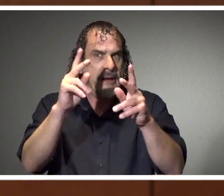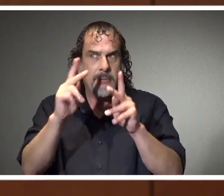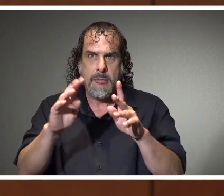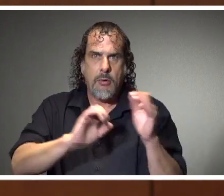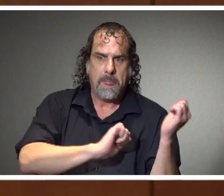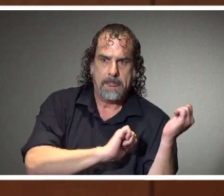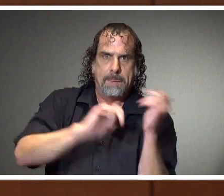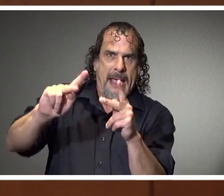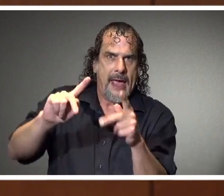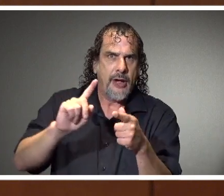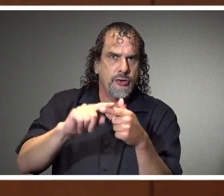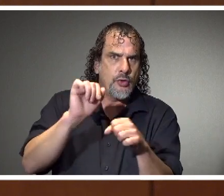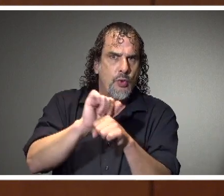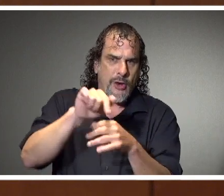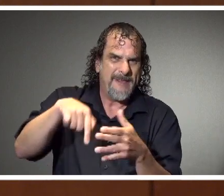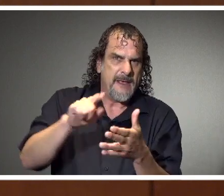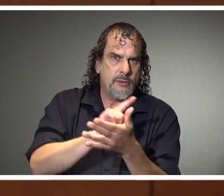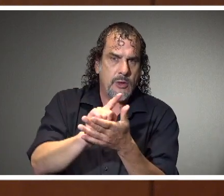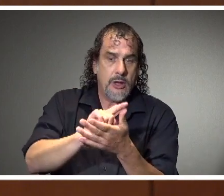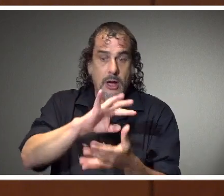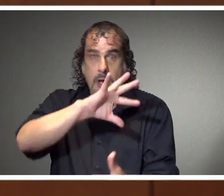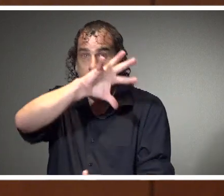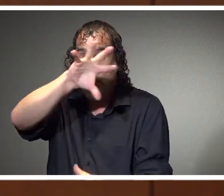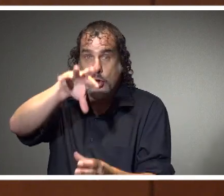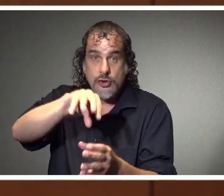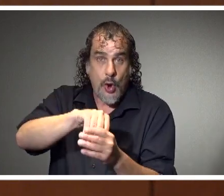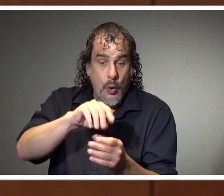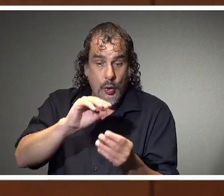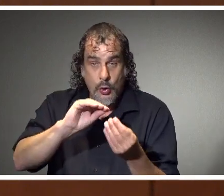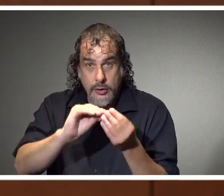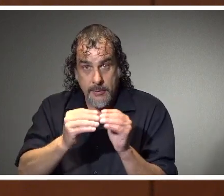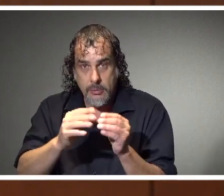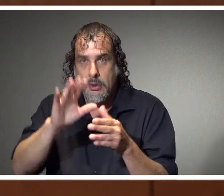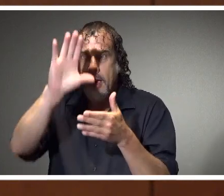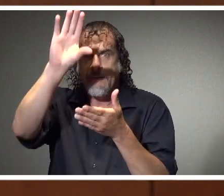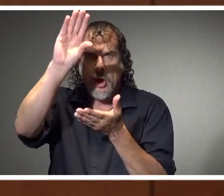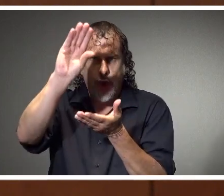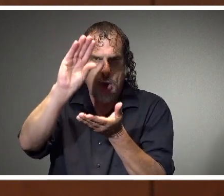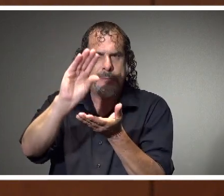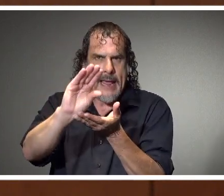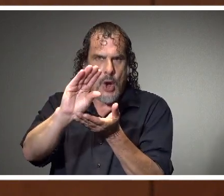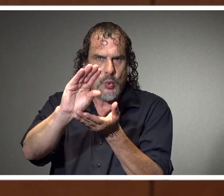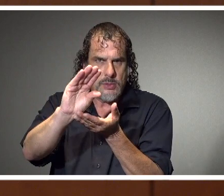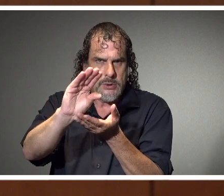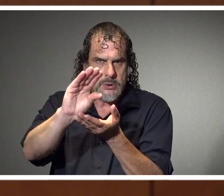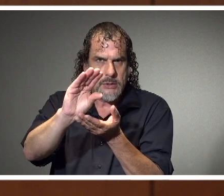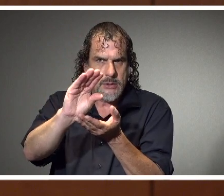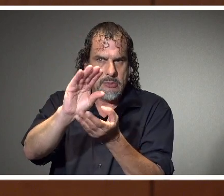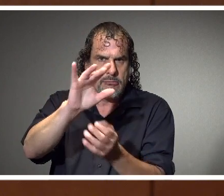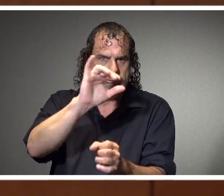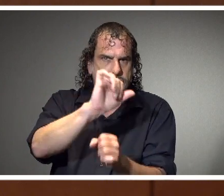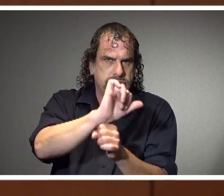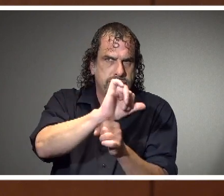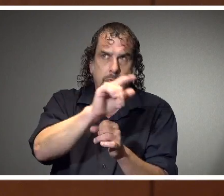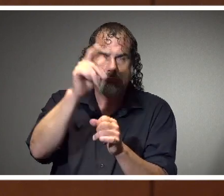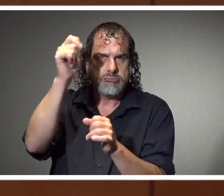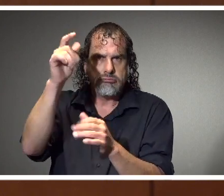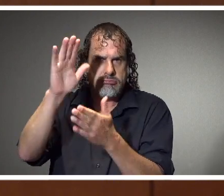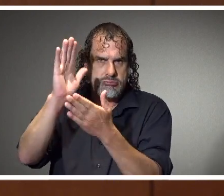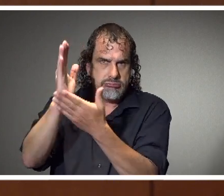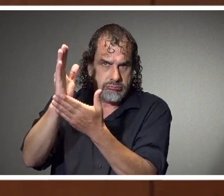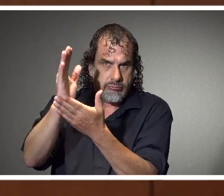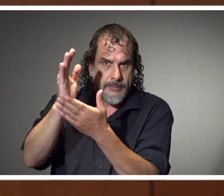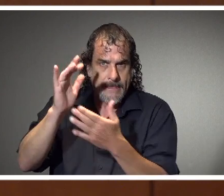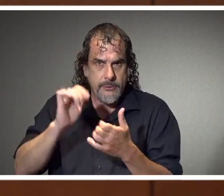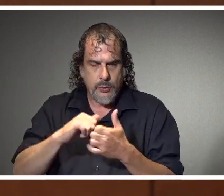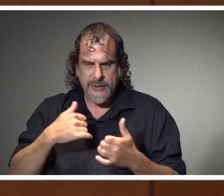work this week. Total numbers have come down, and that's positive news, but we're still hundreds of thousands